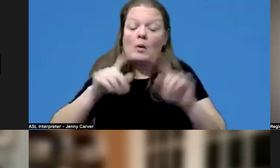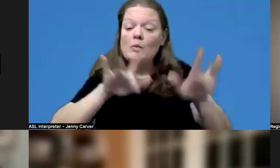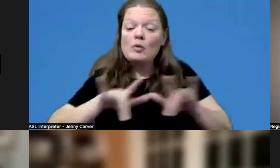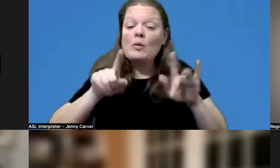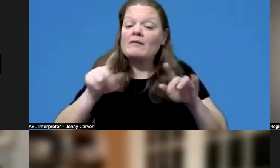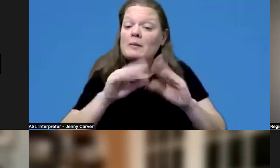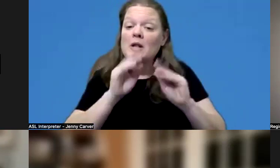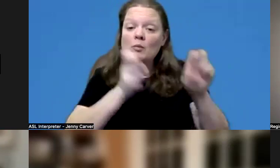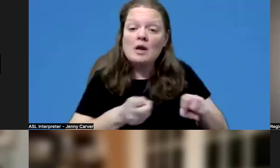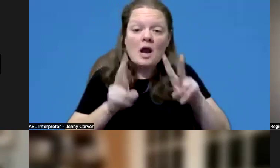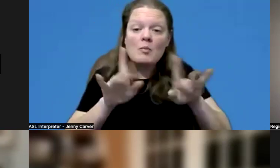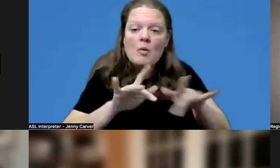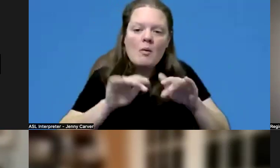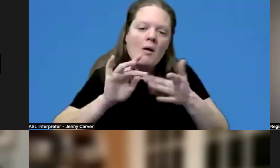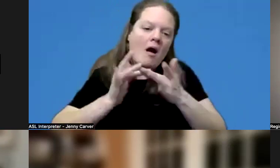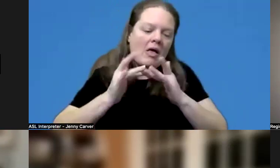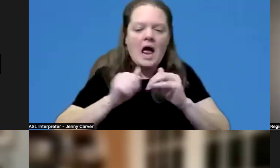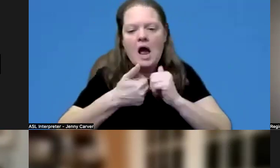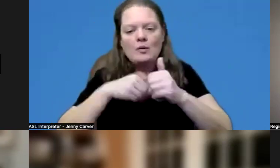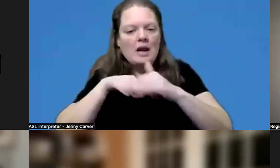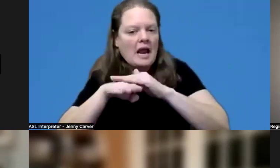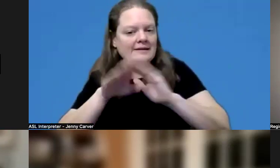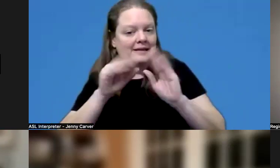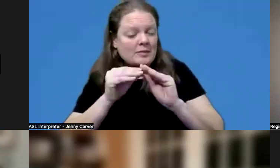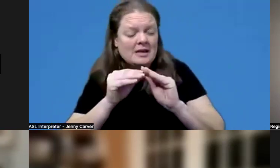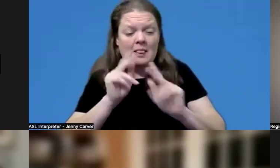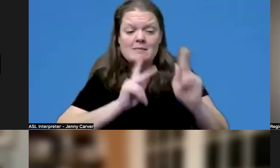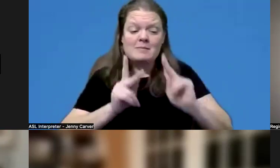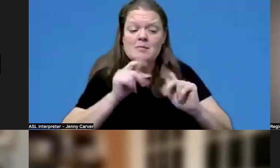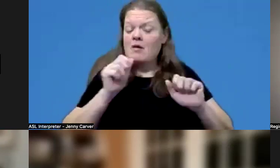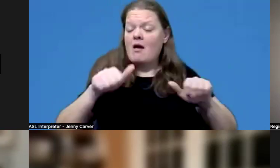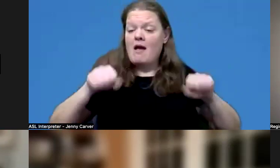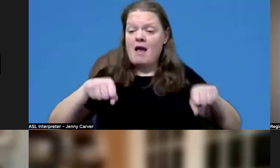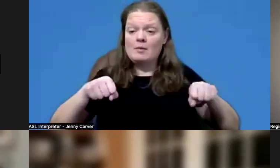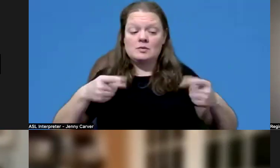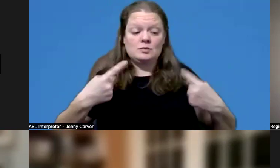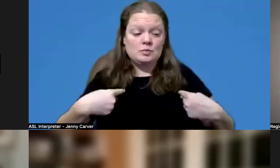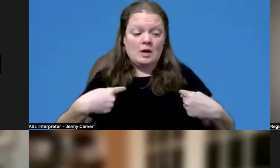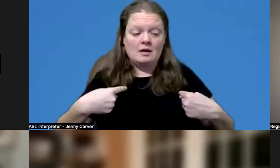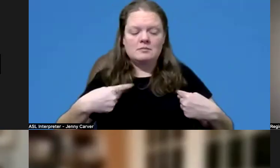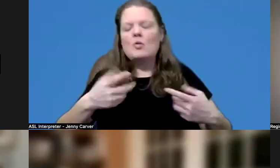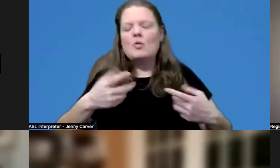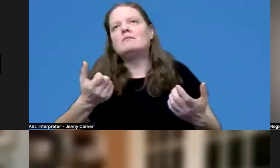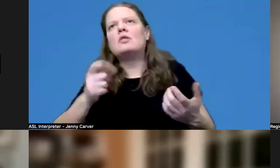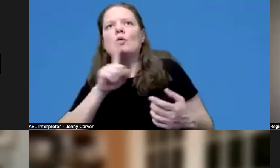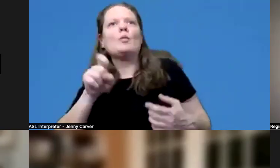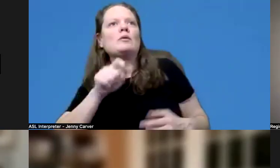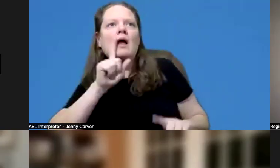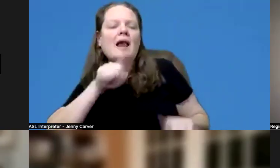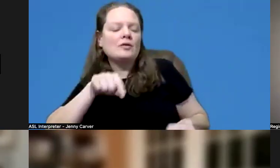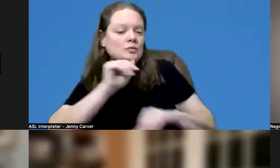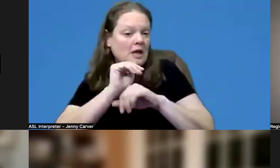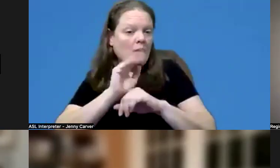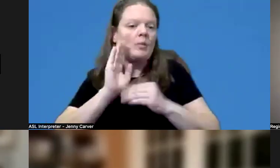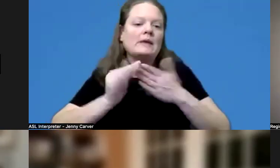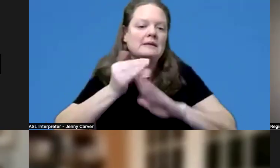uploaded online? How can I access it? And for those that were not able to get their questions answered this evening. Will the city commit